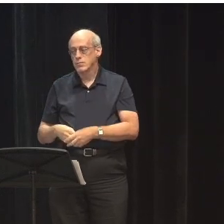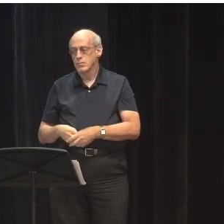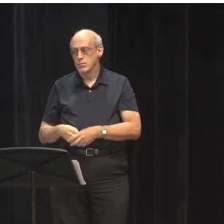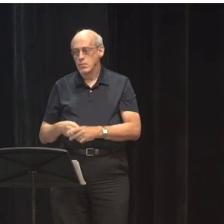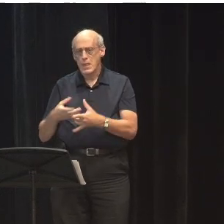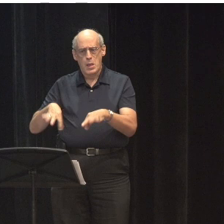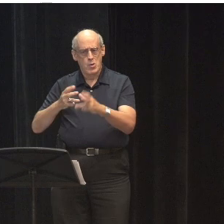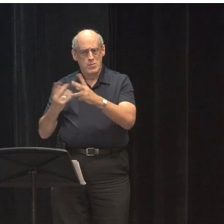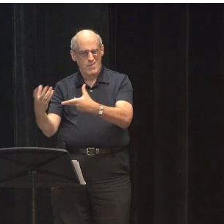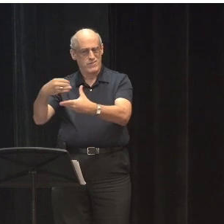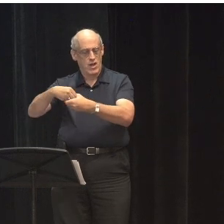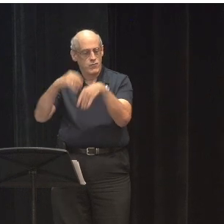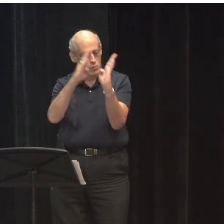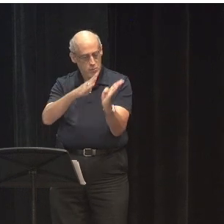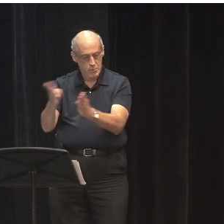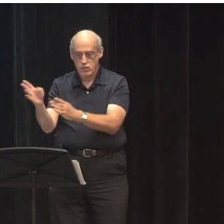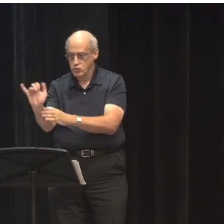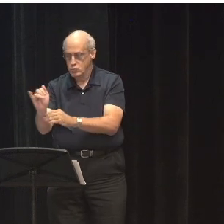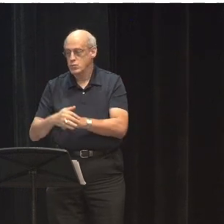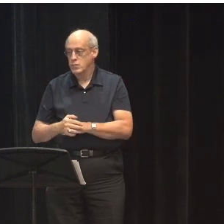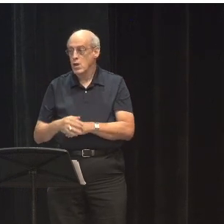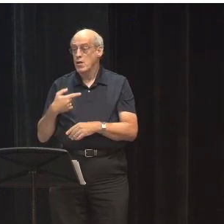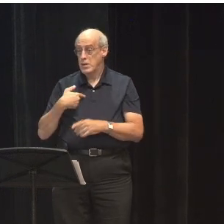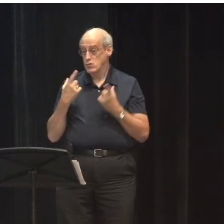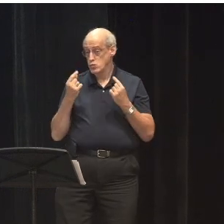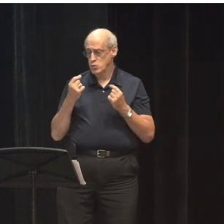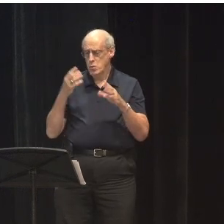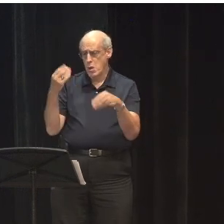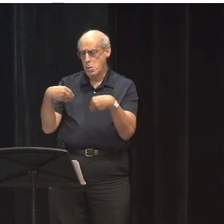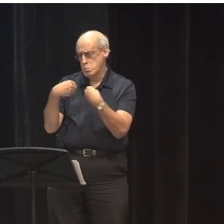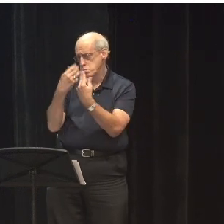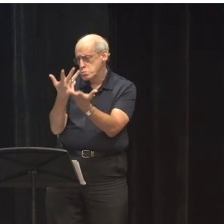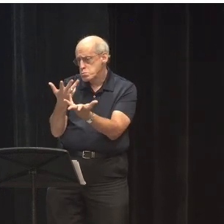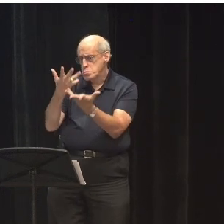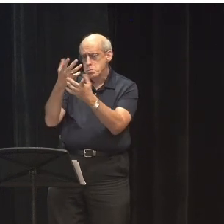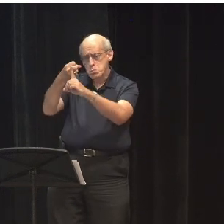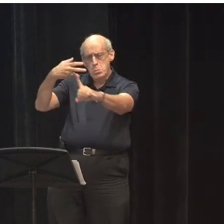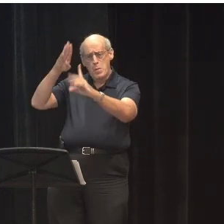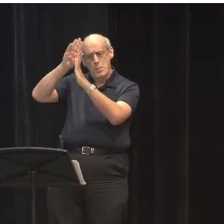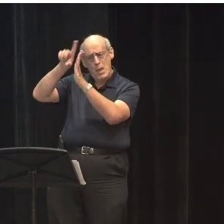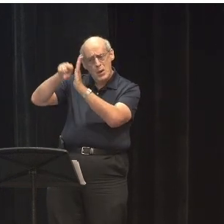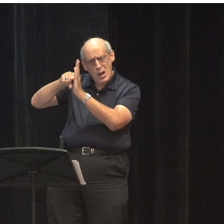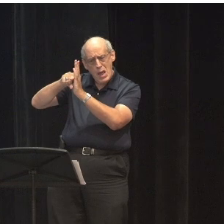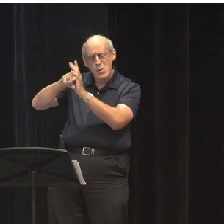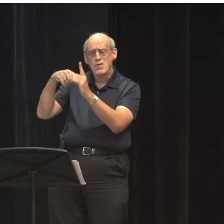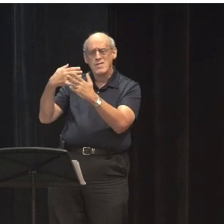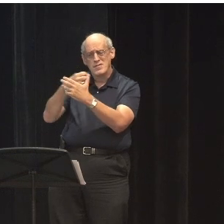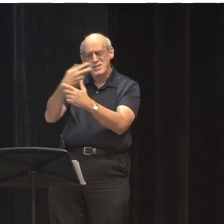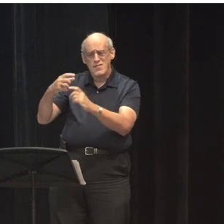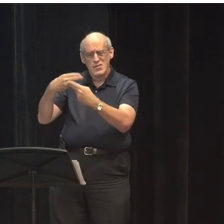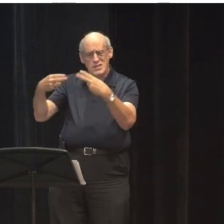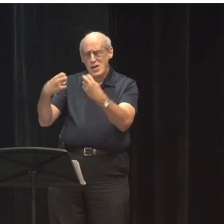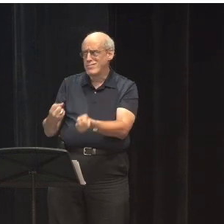important participants in the preparation as well. So I'm just going to give you a background, four or five slides on the background